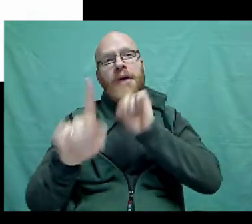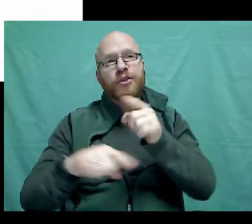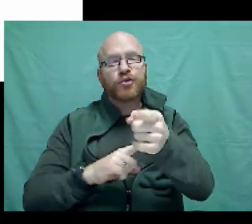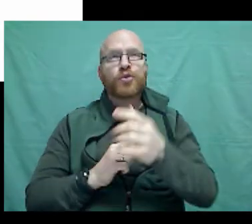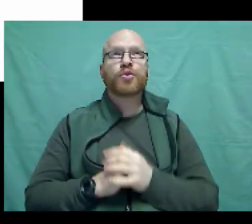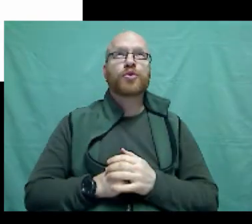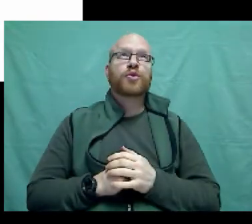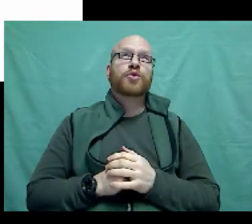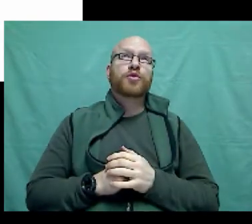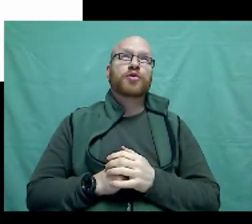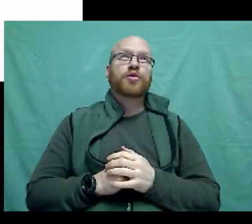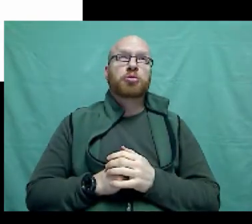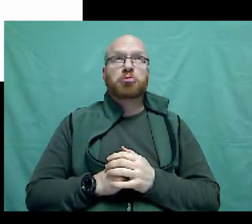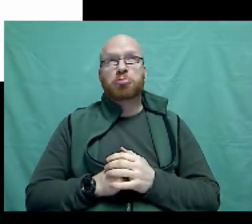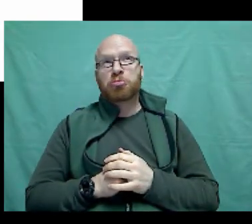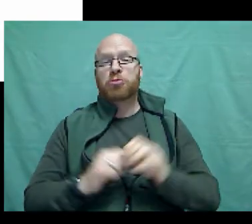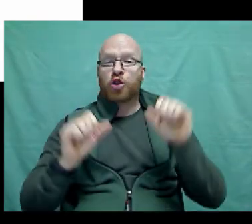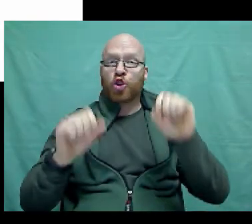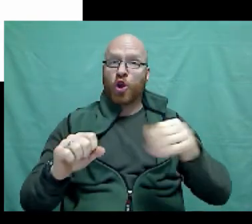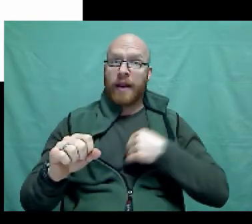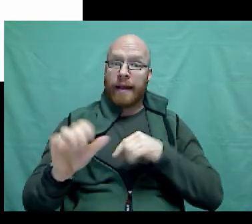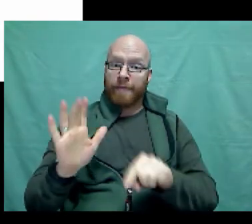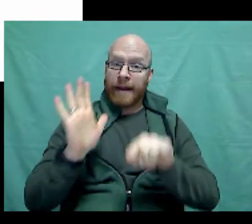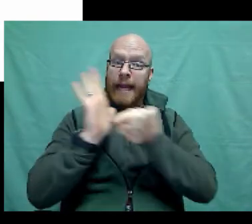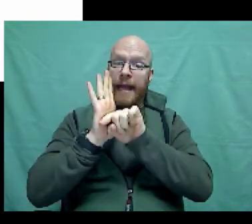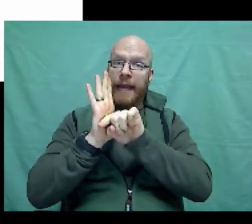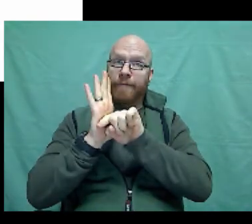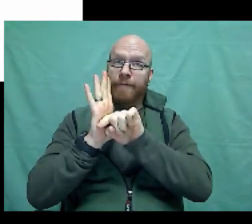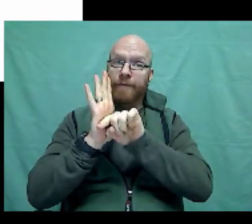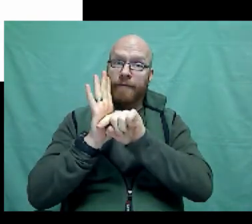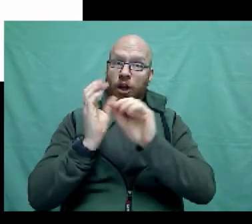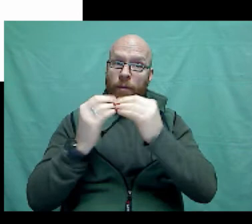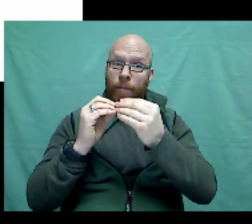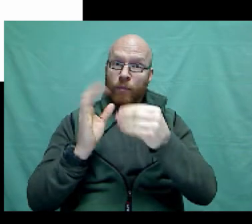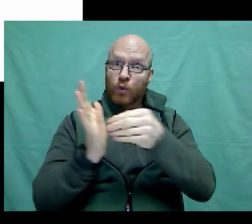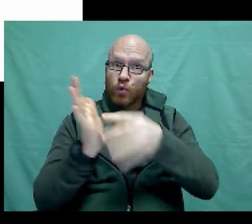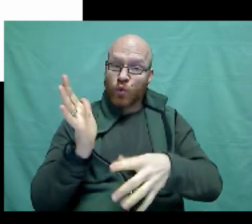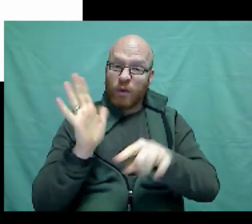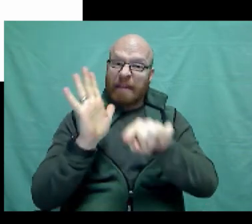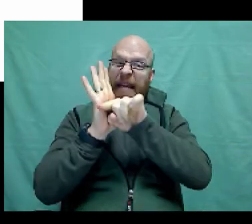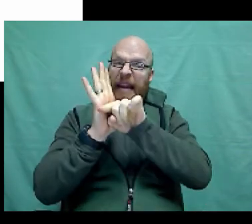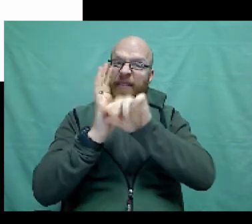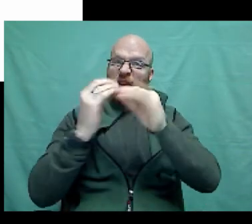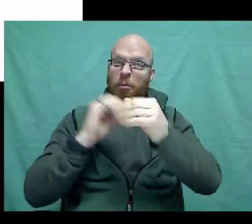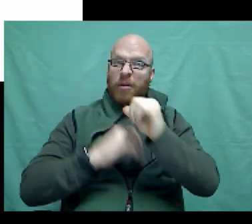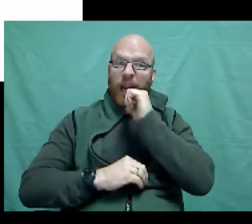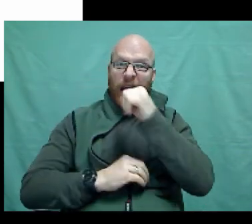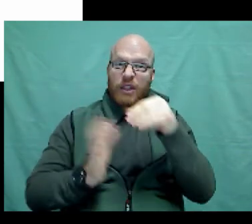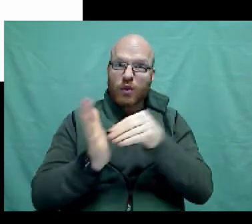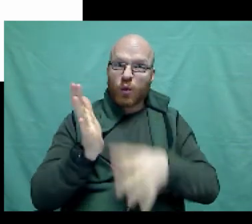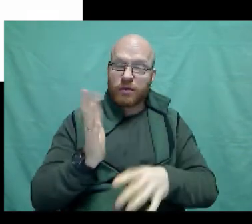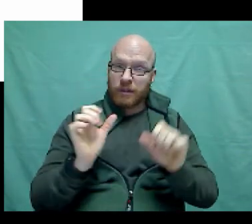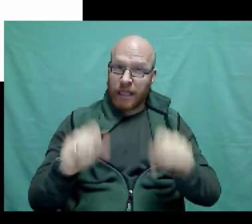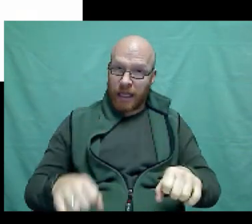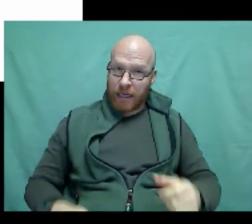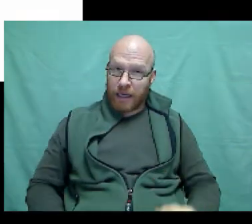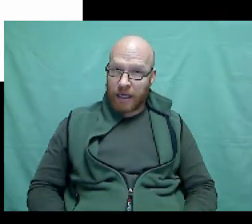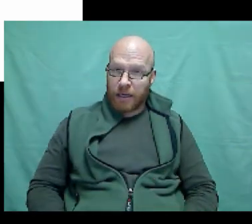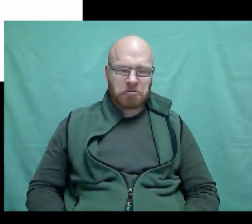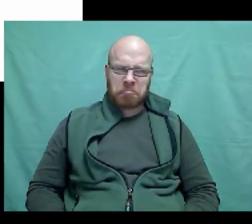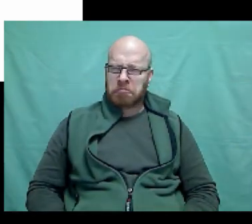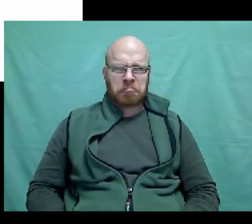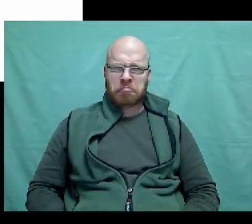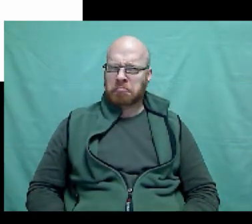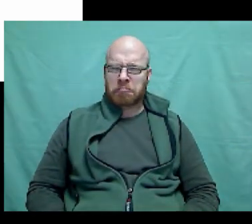answers for how many students, how many non-students? Could we have a negative number of non-students or negative number of students? That's not